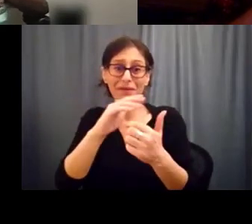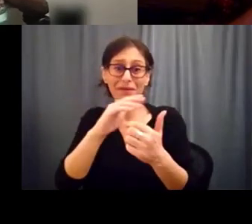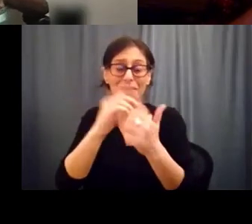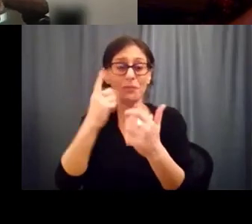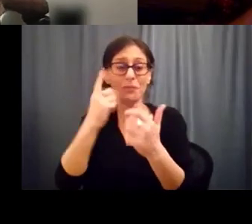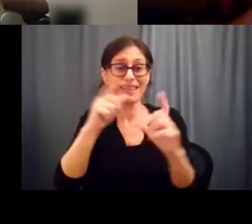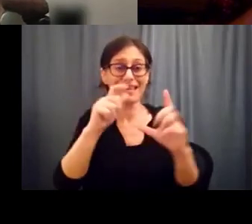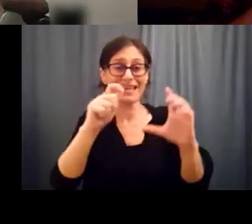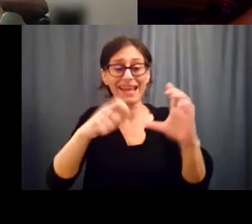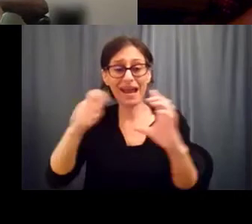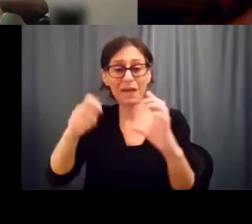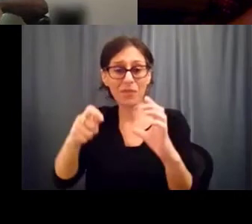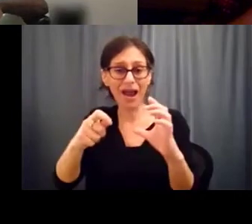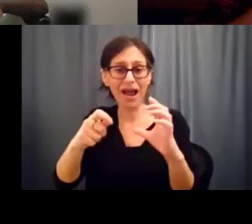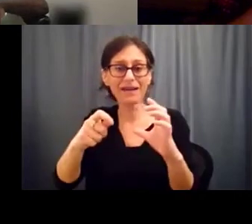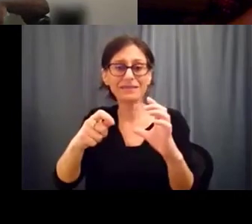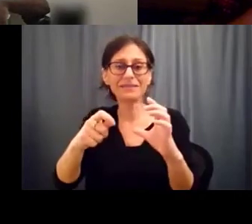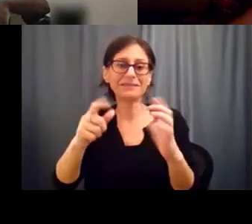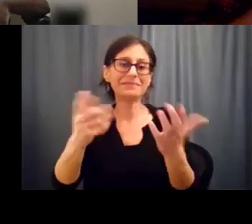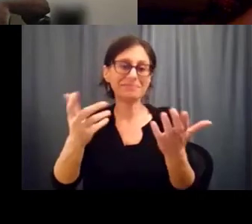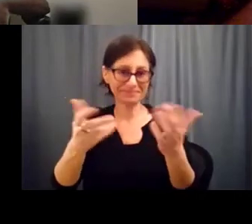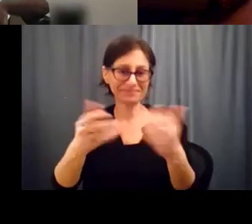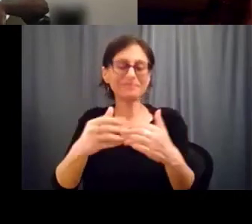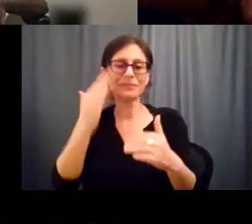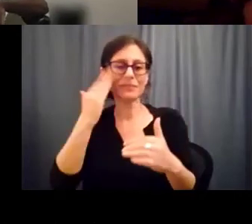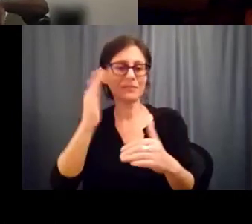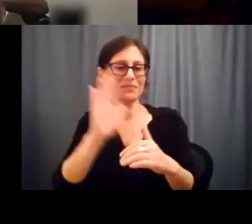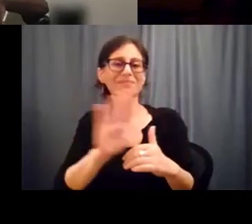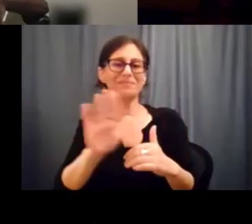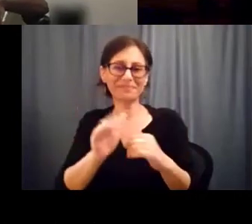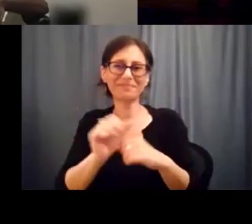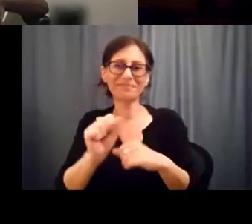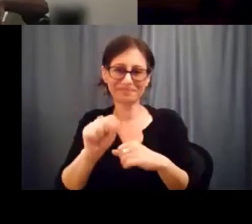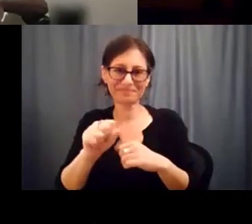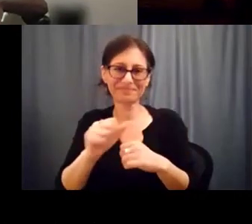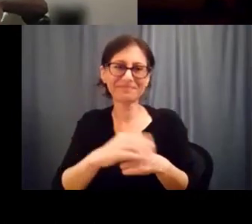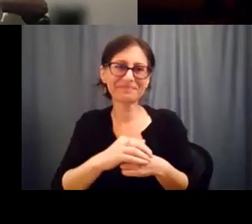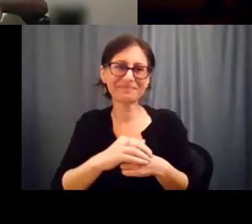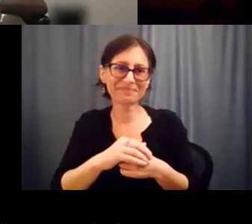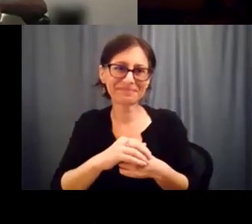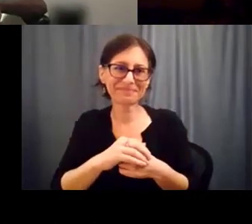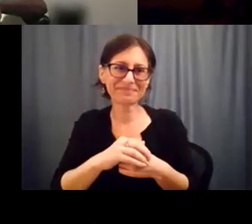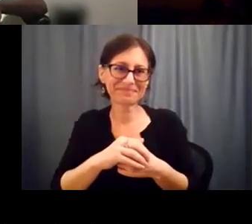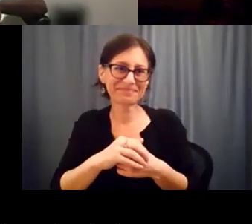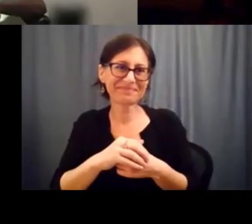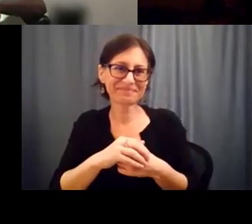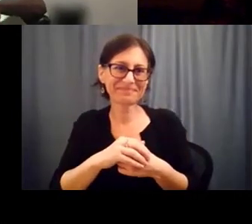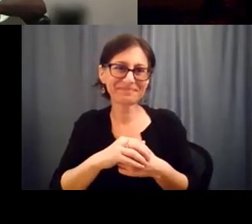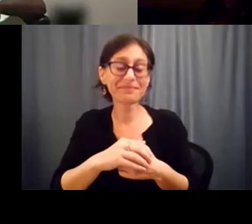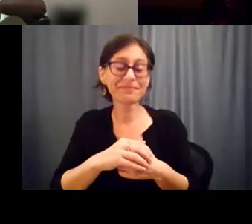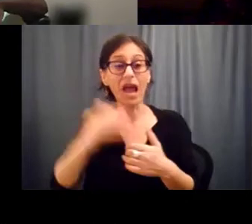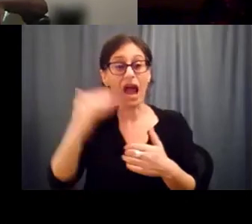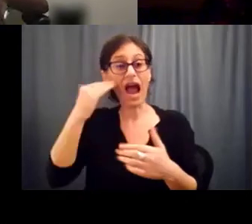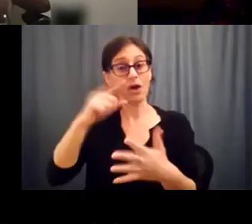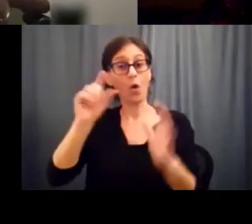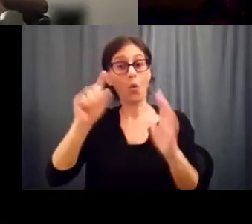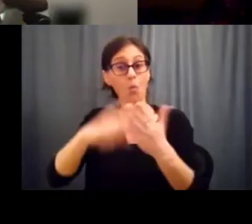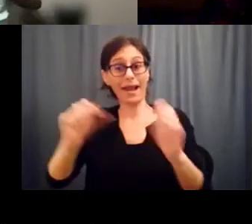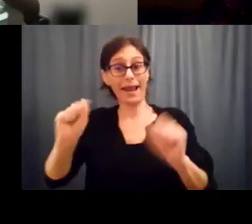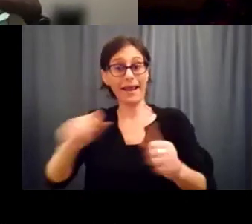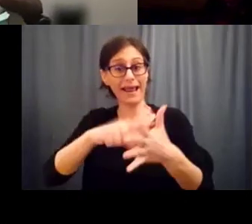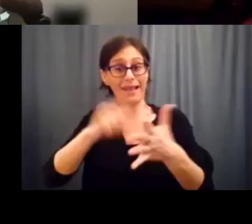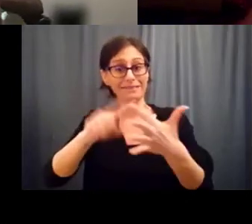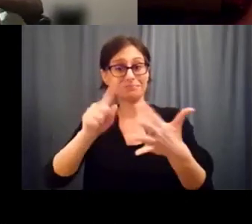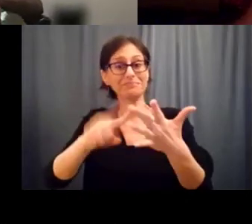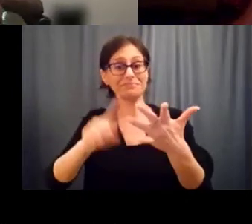my hair. Yeah. I don't want me holding my camera, but I can do a budget.